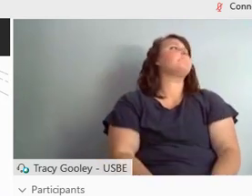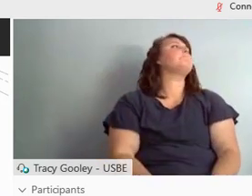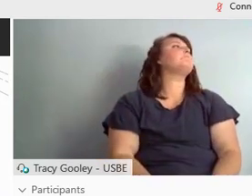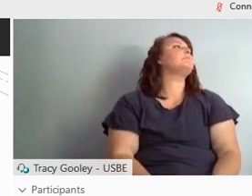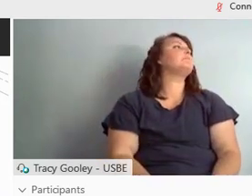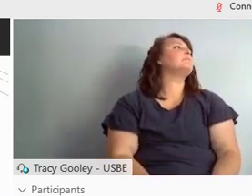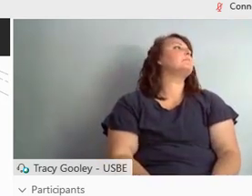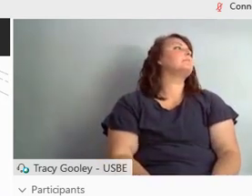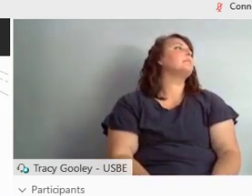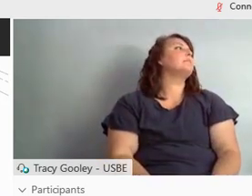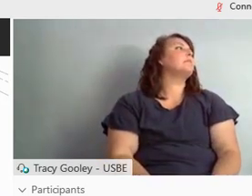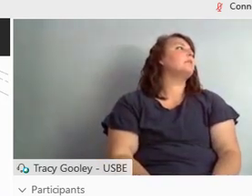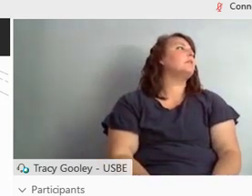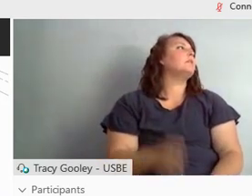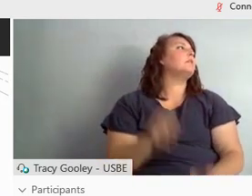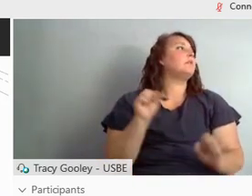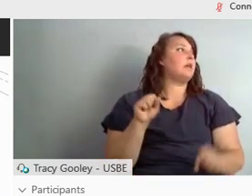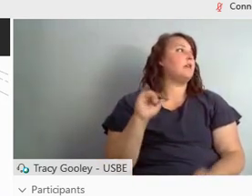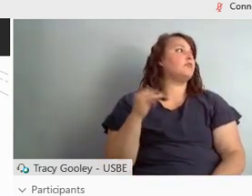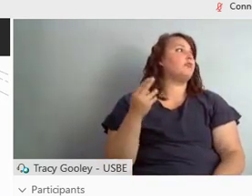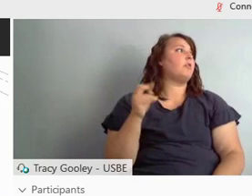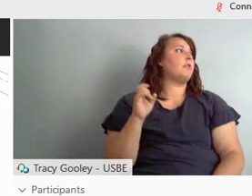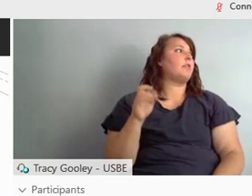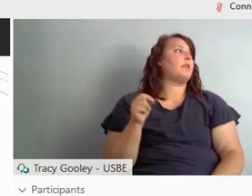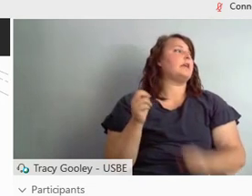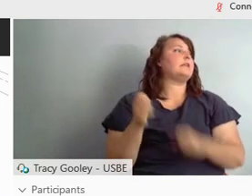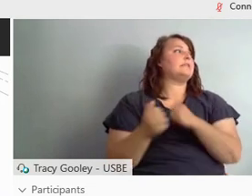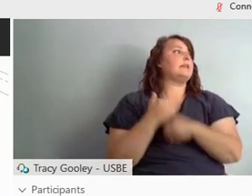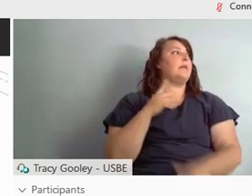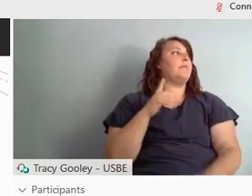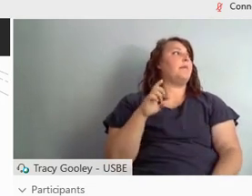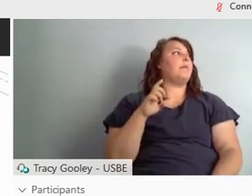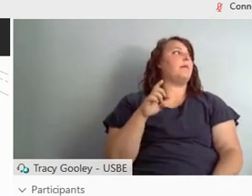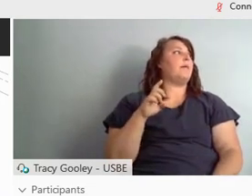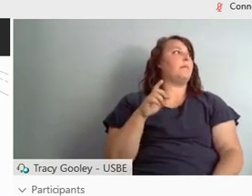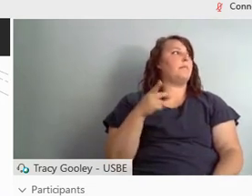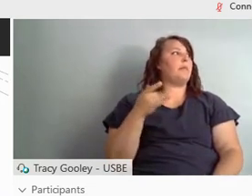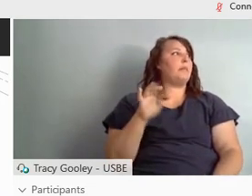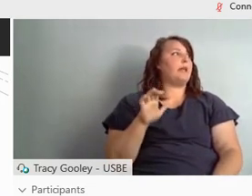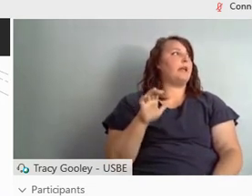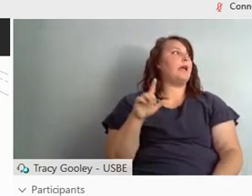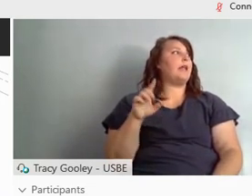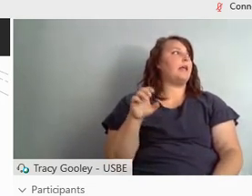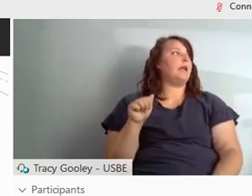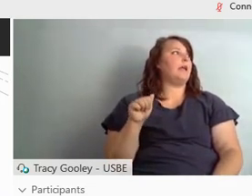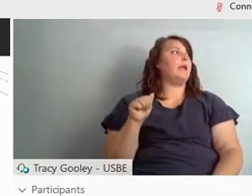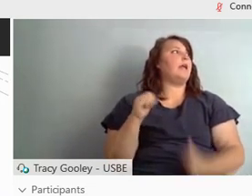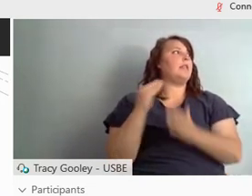own. Can Jonathan send a public LEA